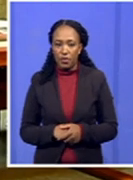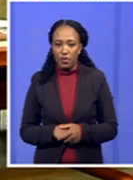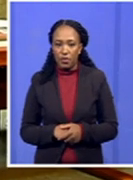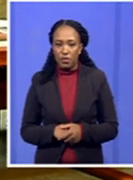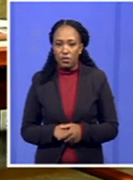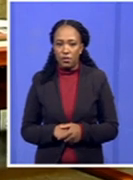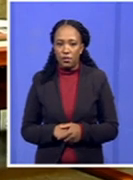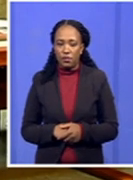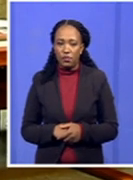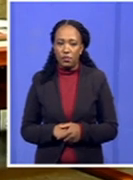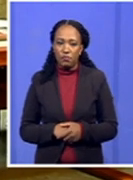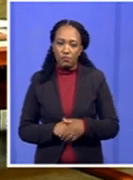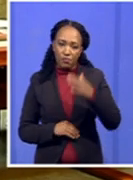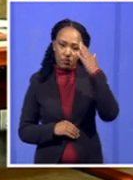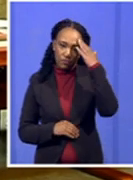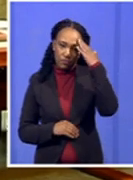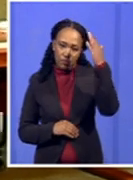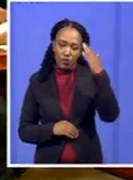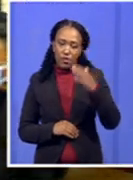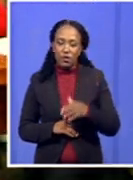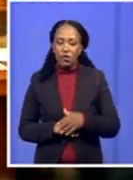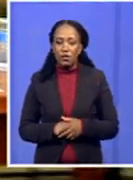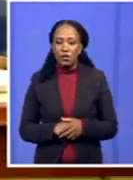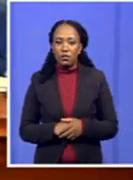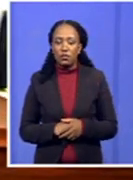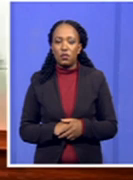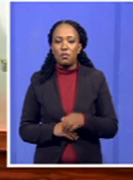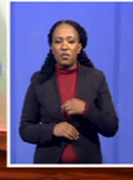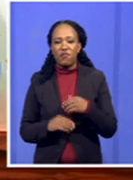Good day, Health Minister Jill Gifford from Times Live.